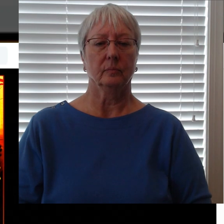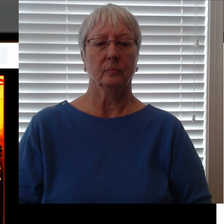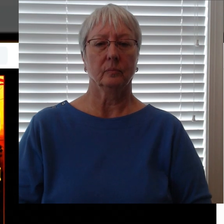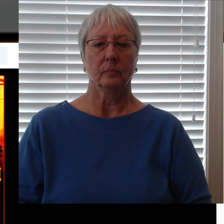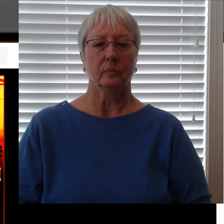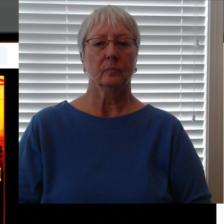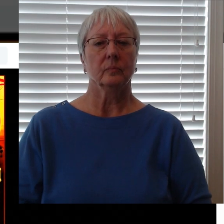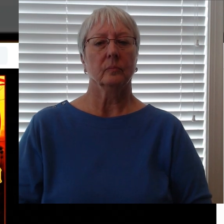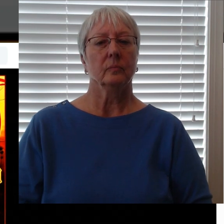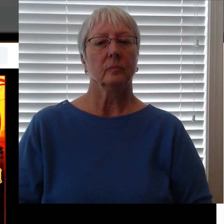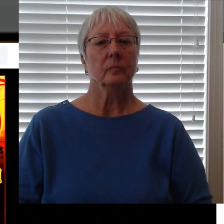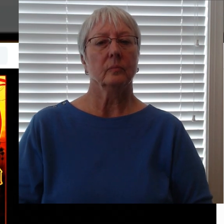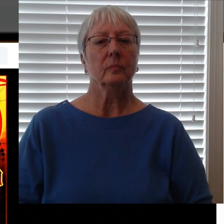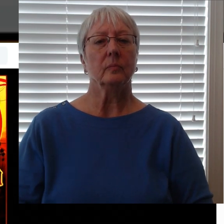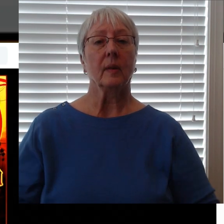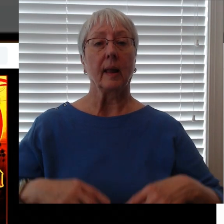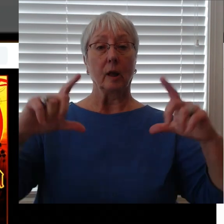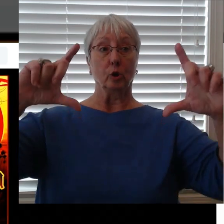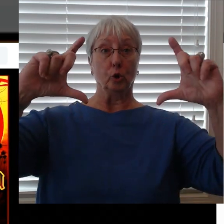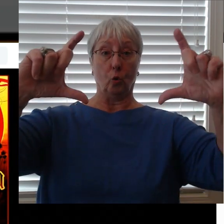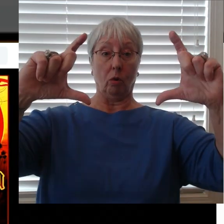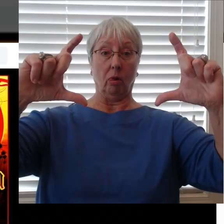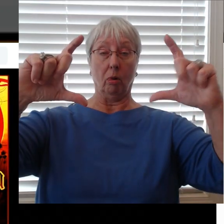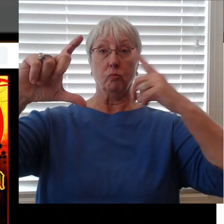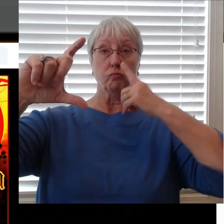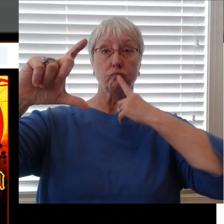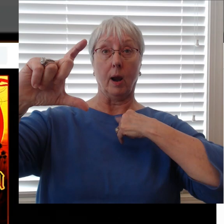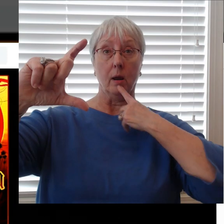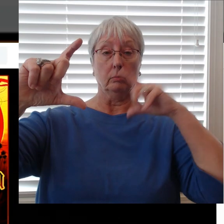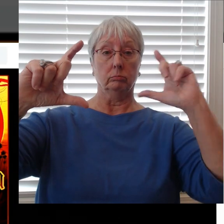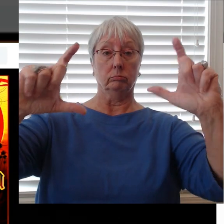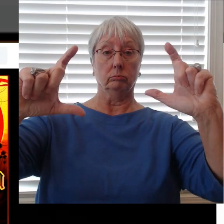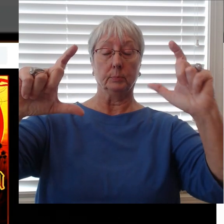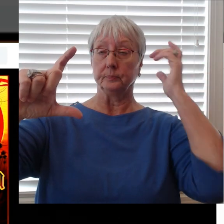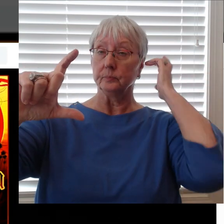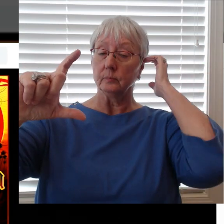poster. The large circular shape of red